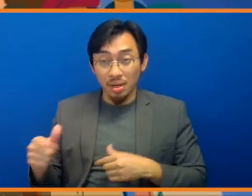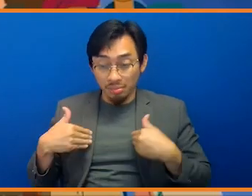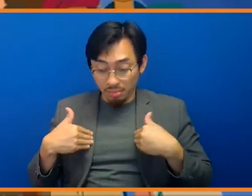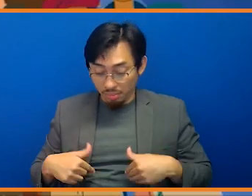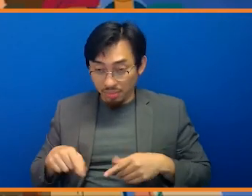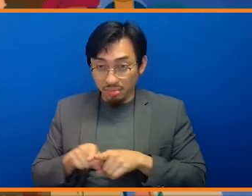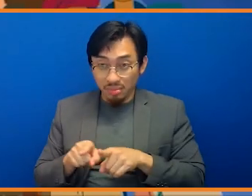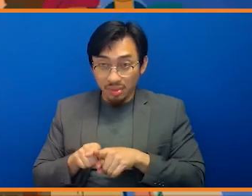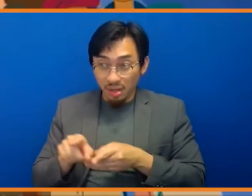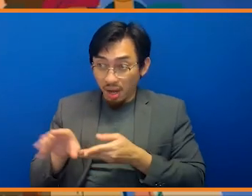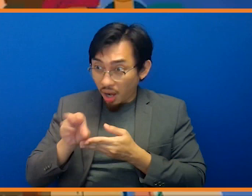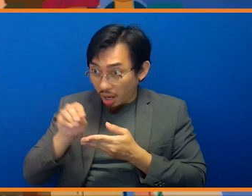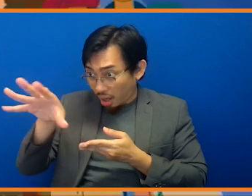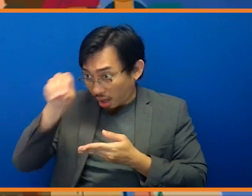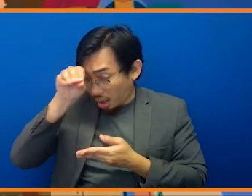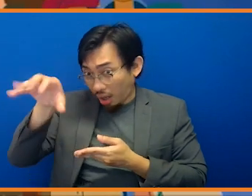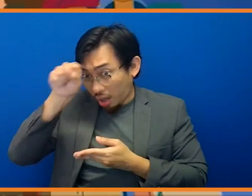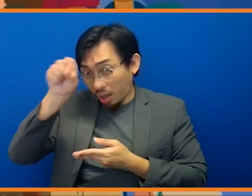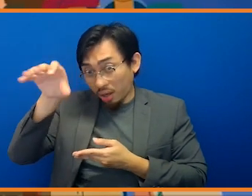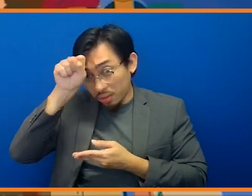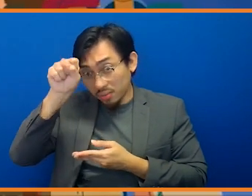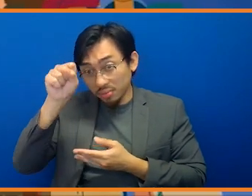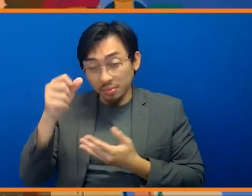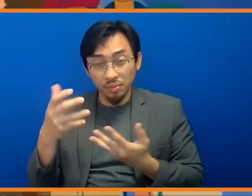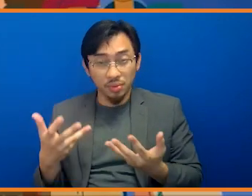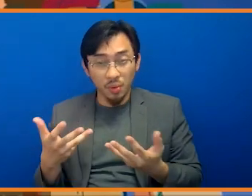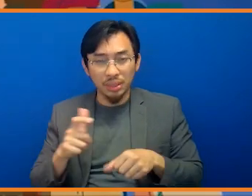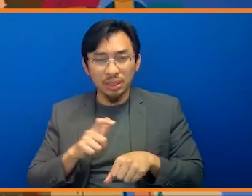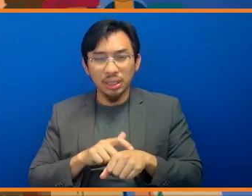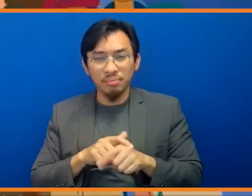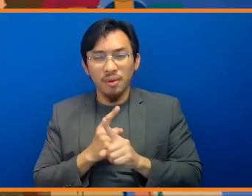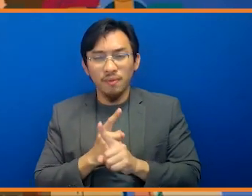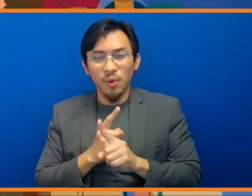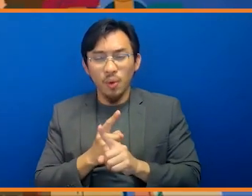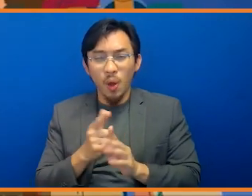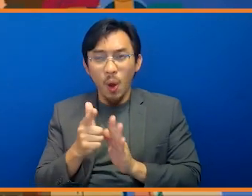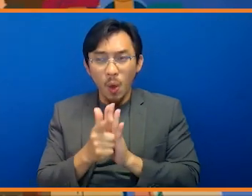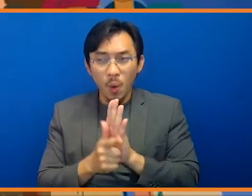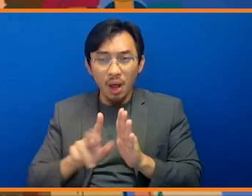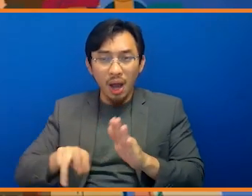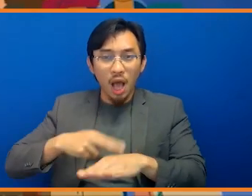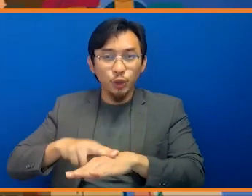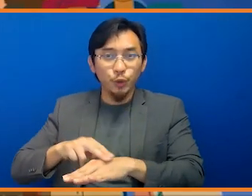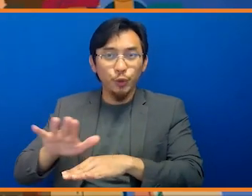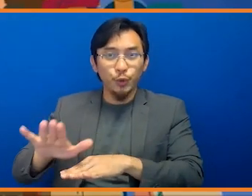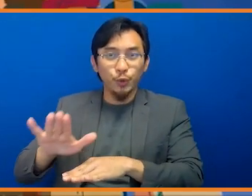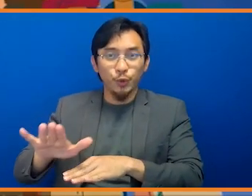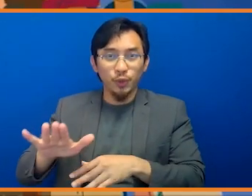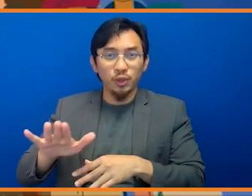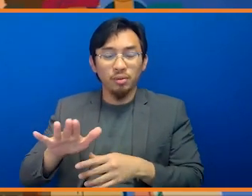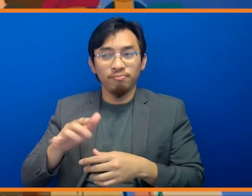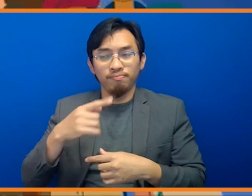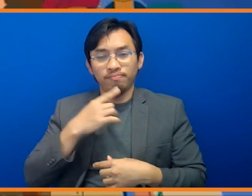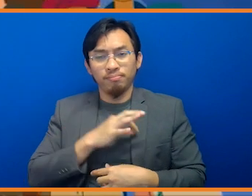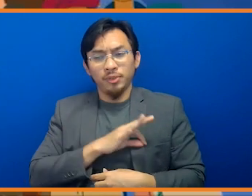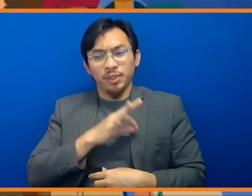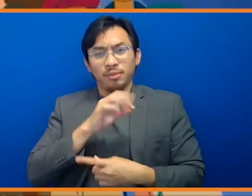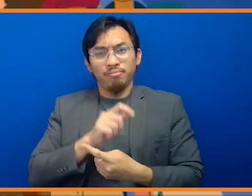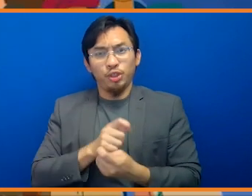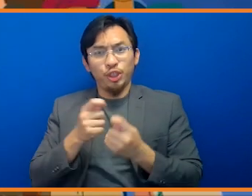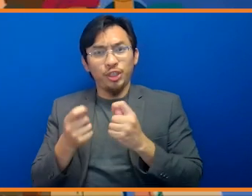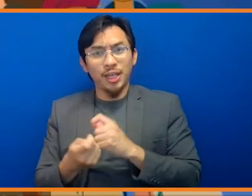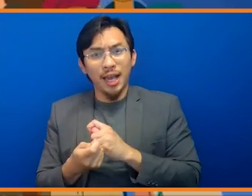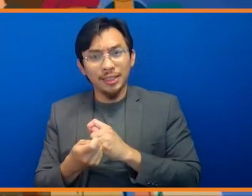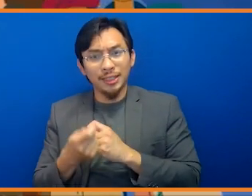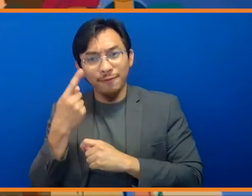record? Now is the time to follow the laws of nature with the spirit of change. For the sake of